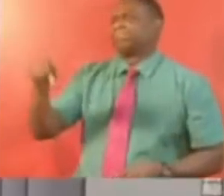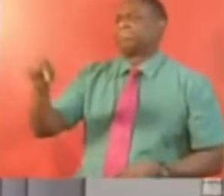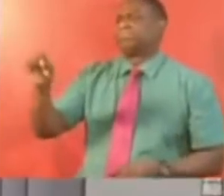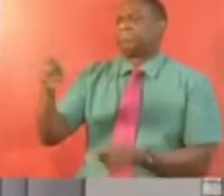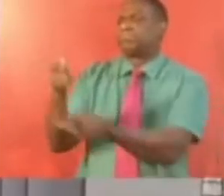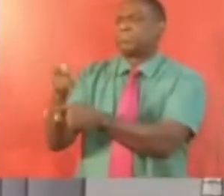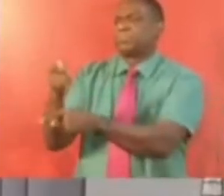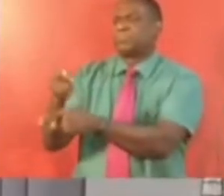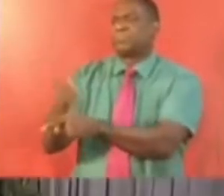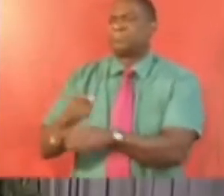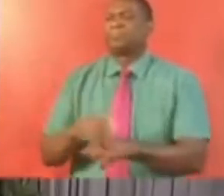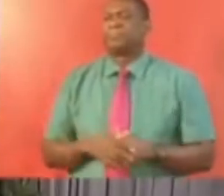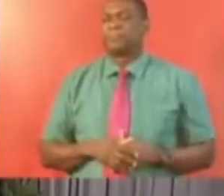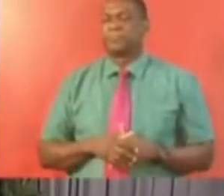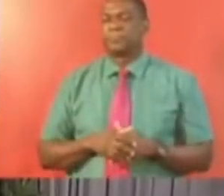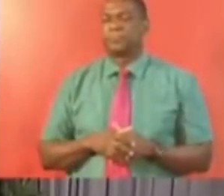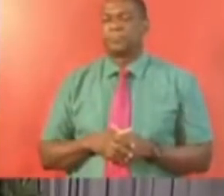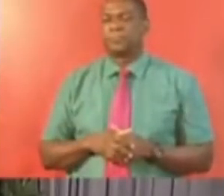thank you.